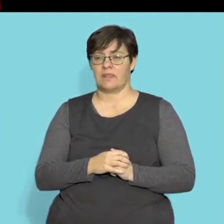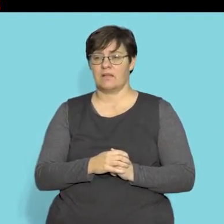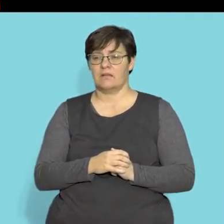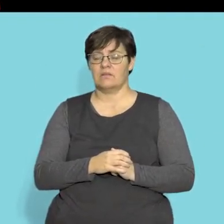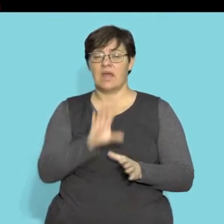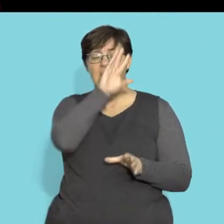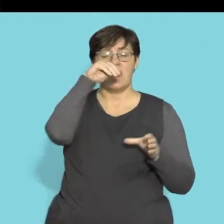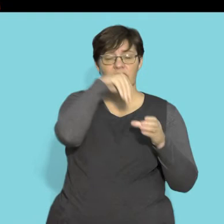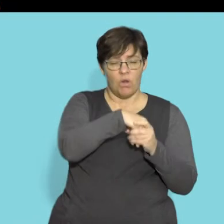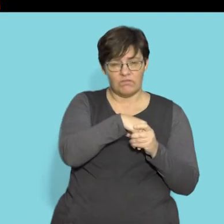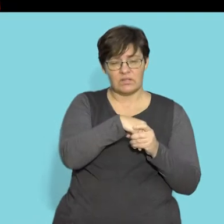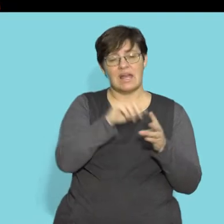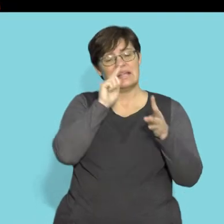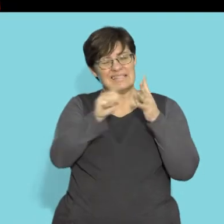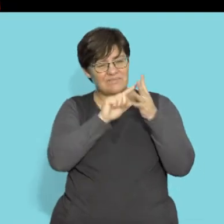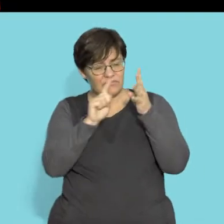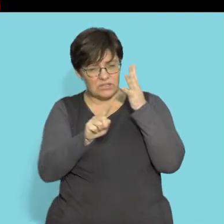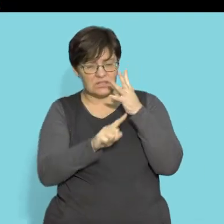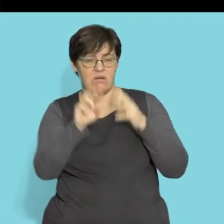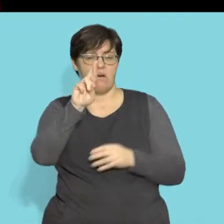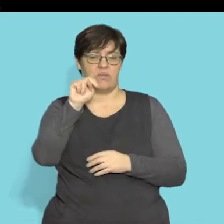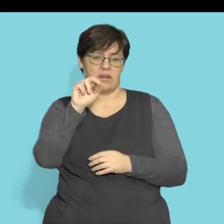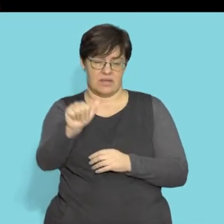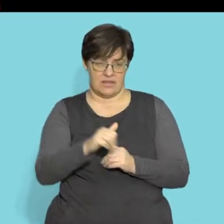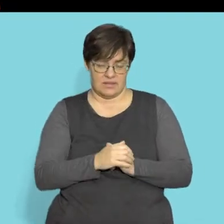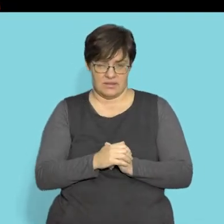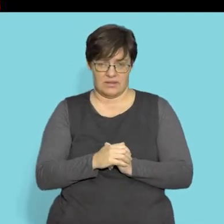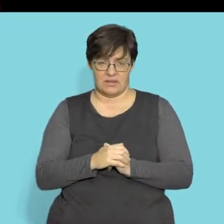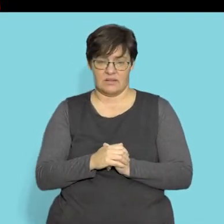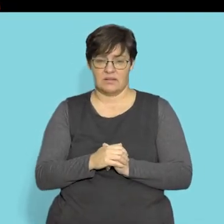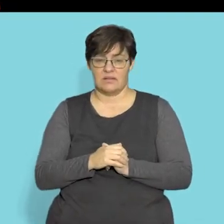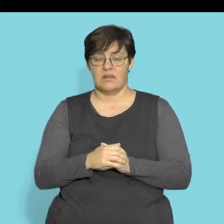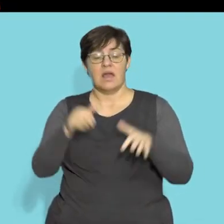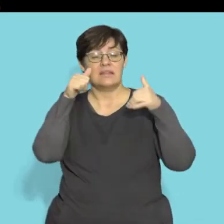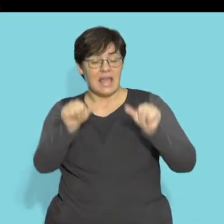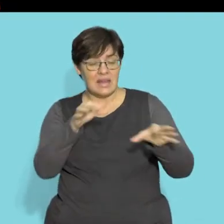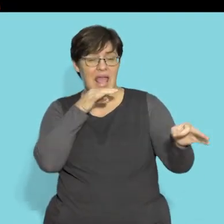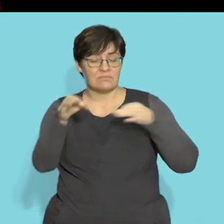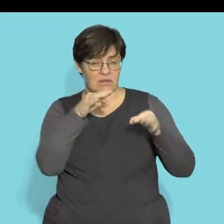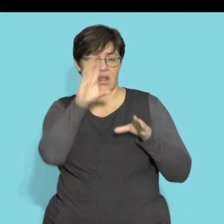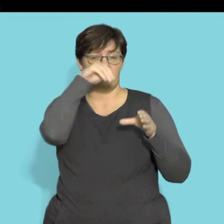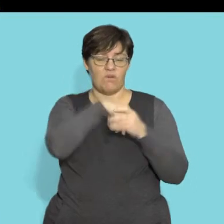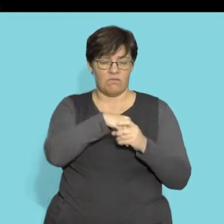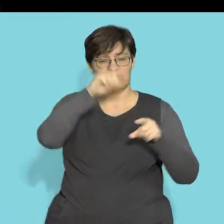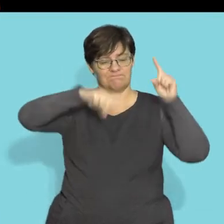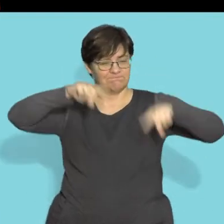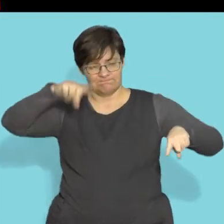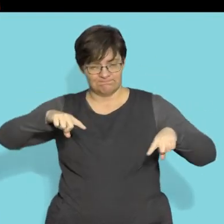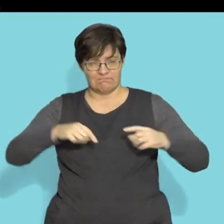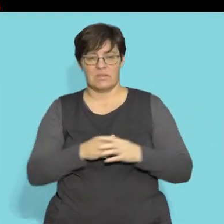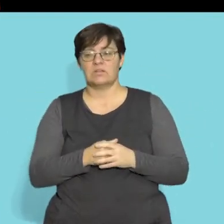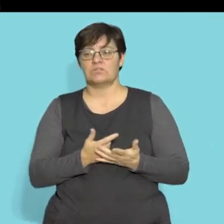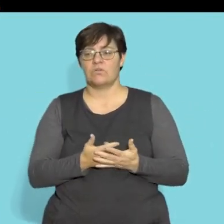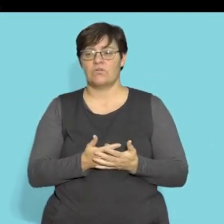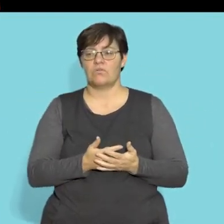cell, and the involvement of the different types of RNA. So we then got to describe the involvement of different